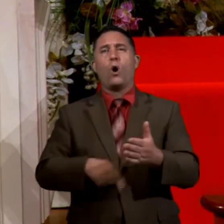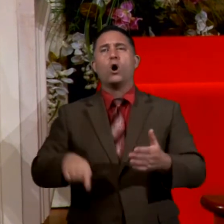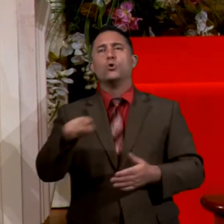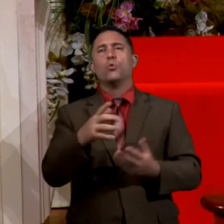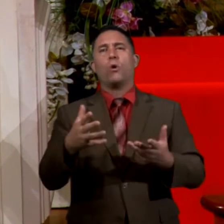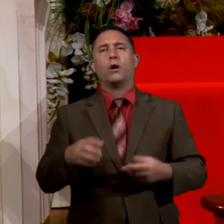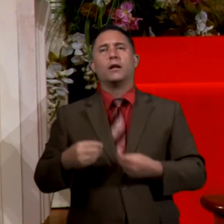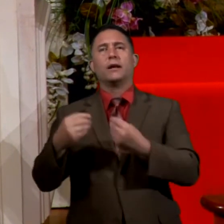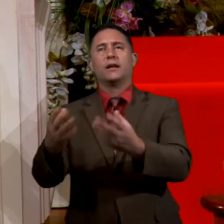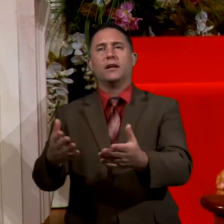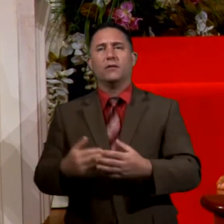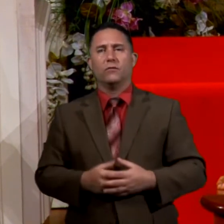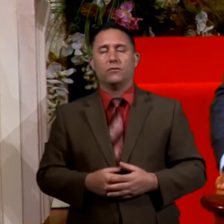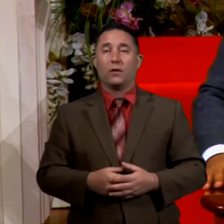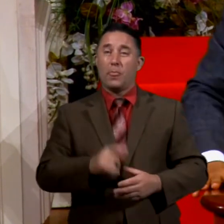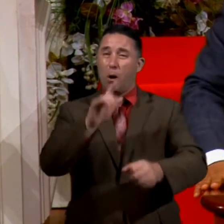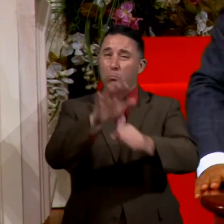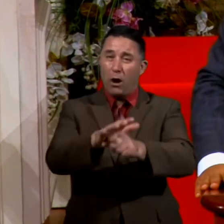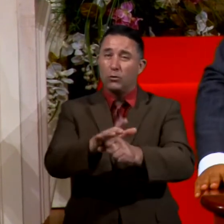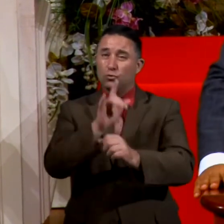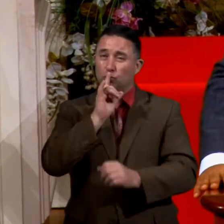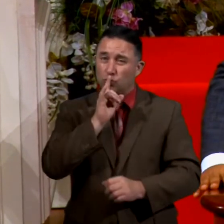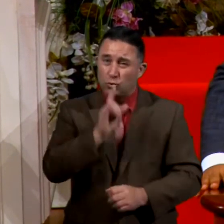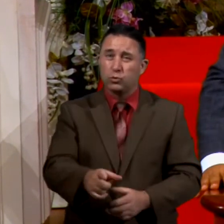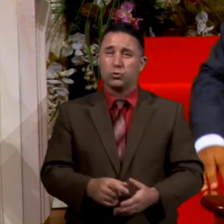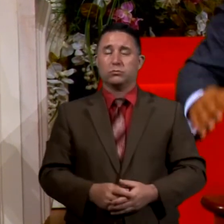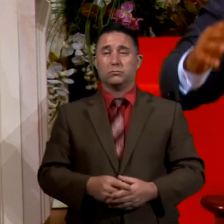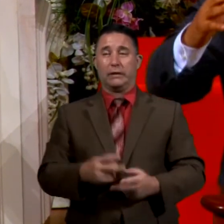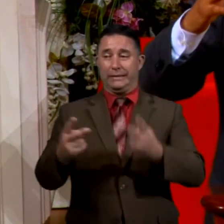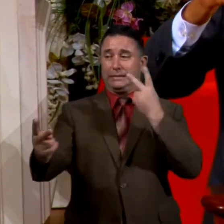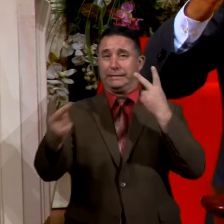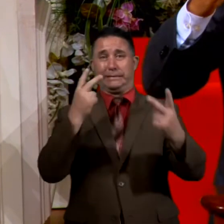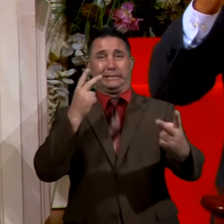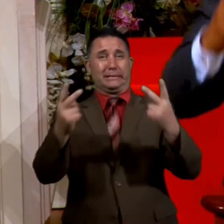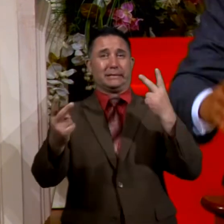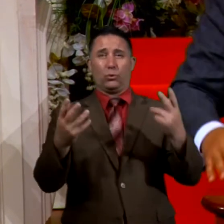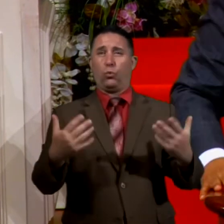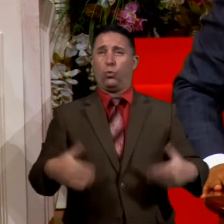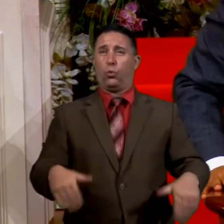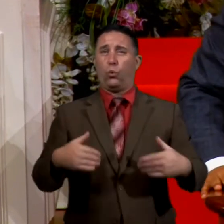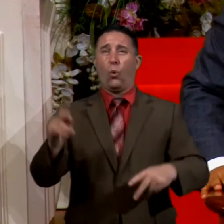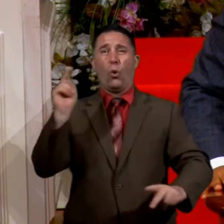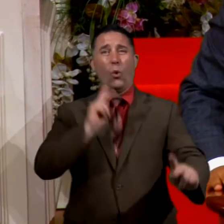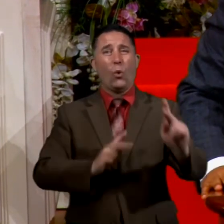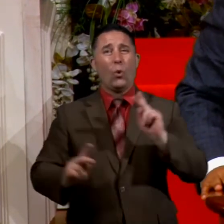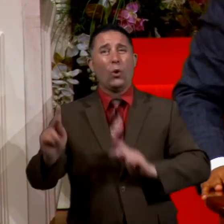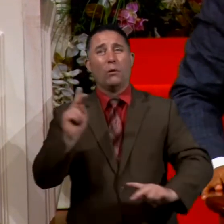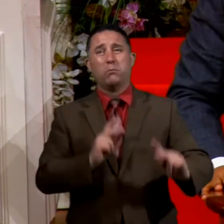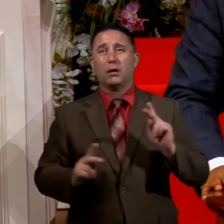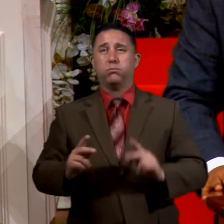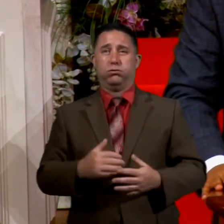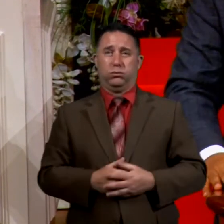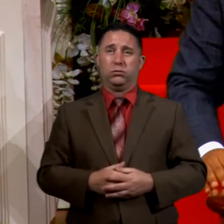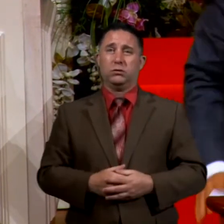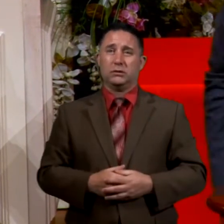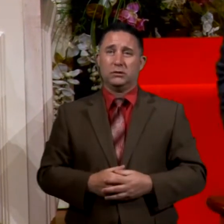give. I promise you, I've seen good people